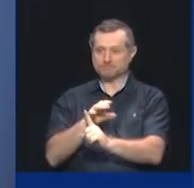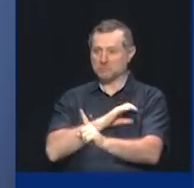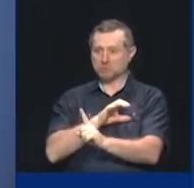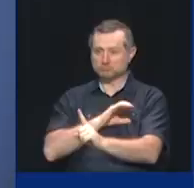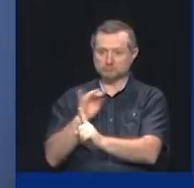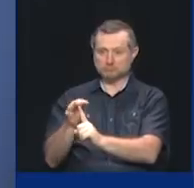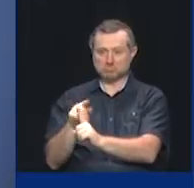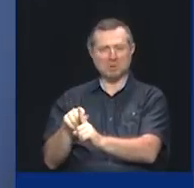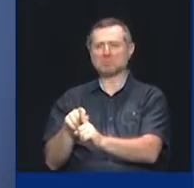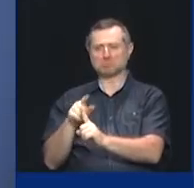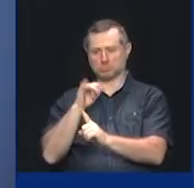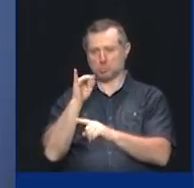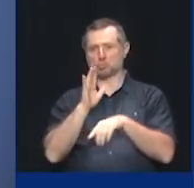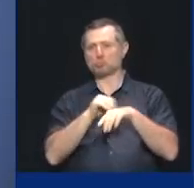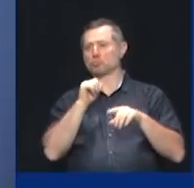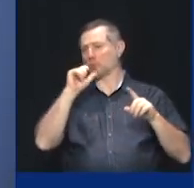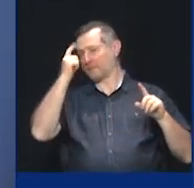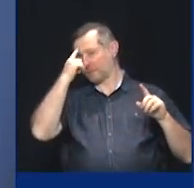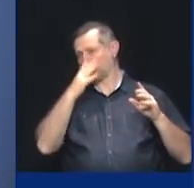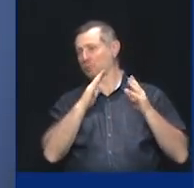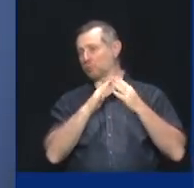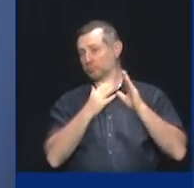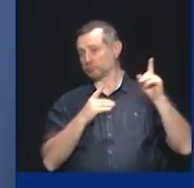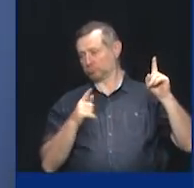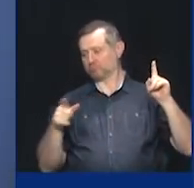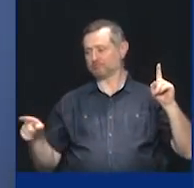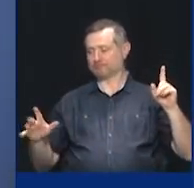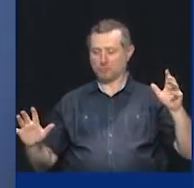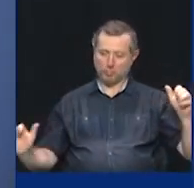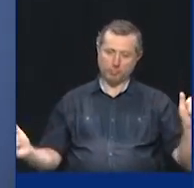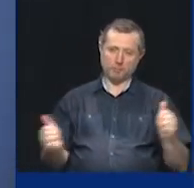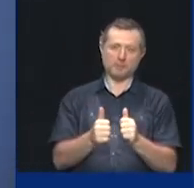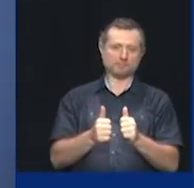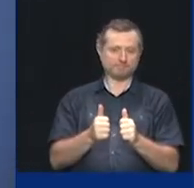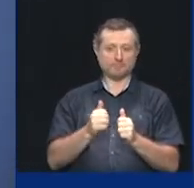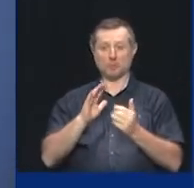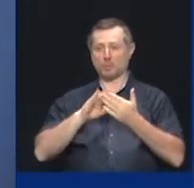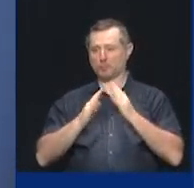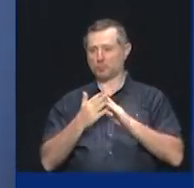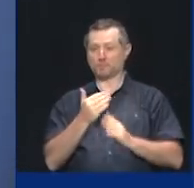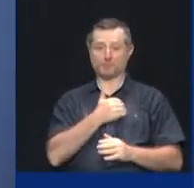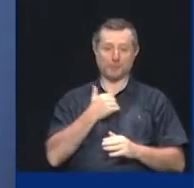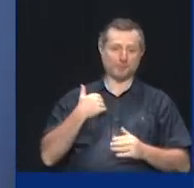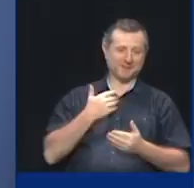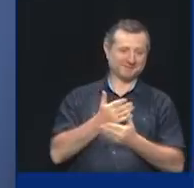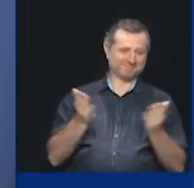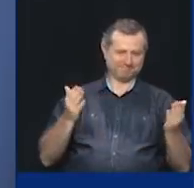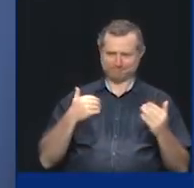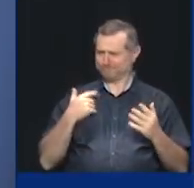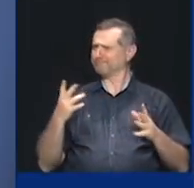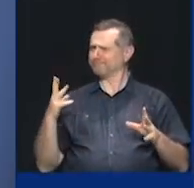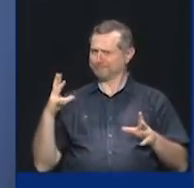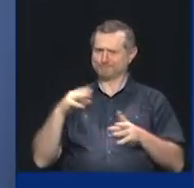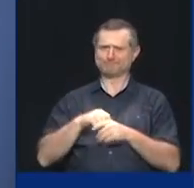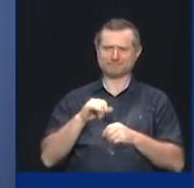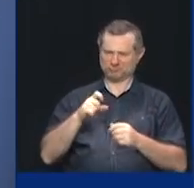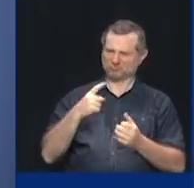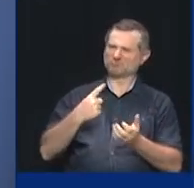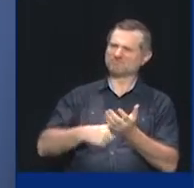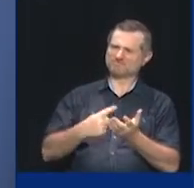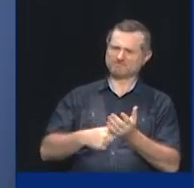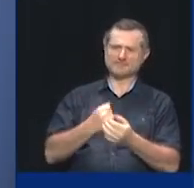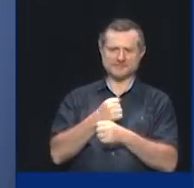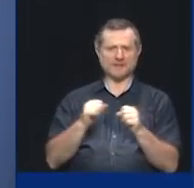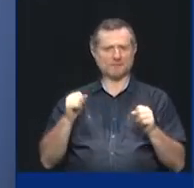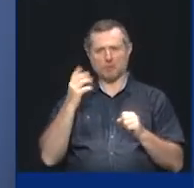act together in a number of ways. Community members, especially young people, should be leading the conversation about what safety looks like and how to achieve